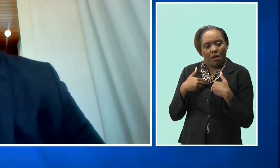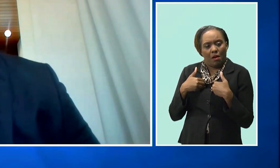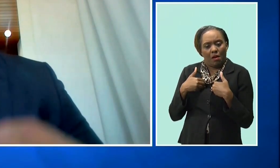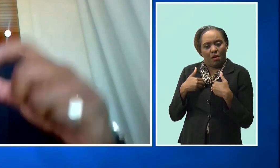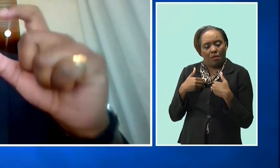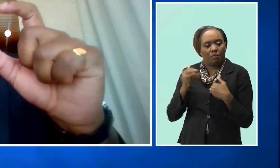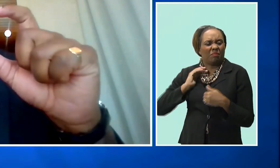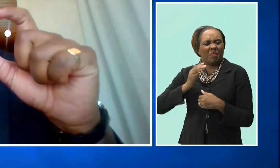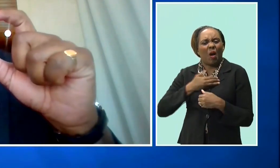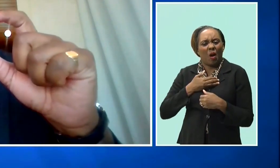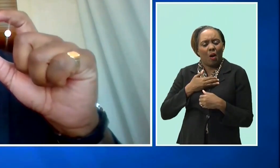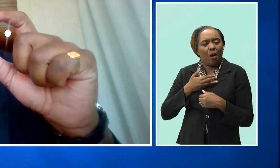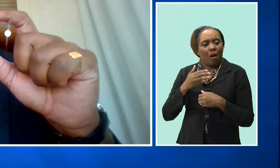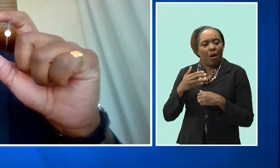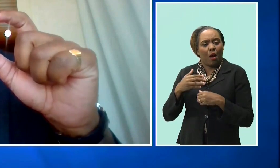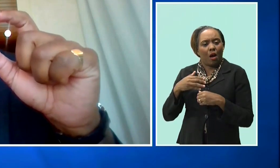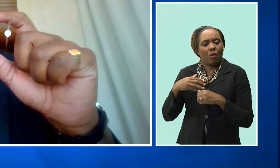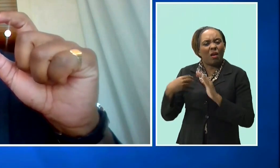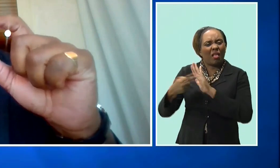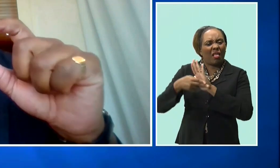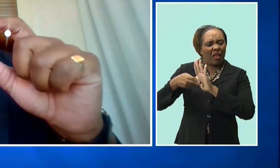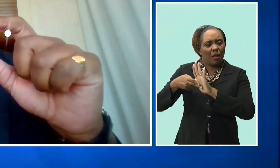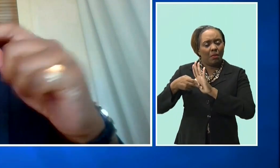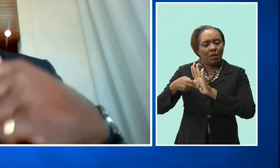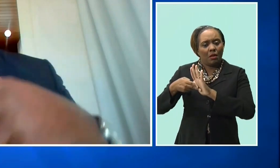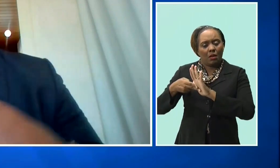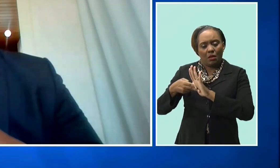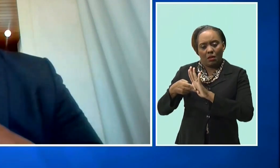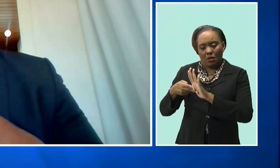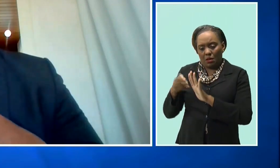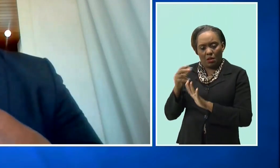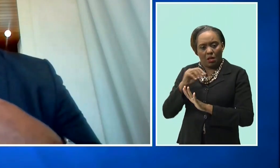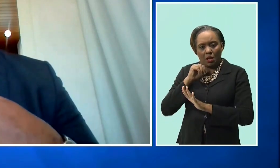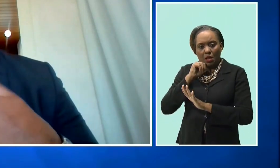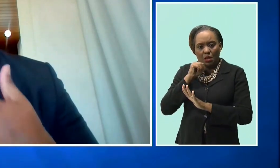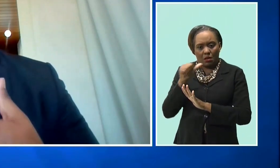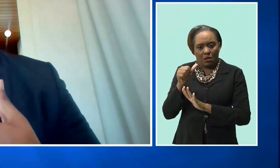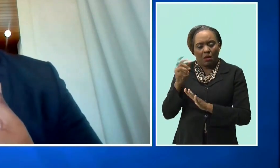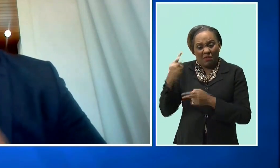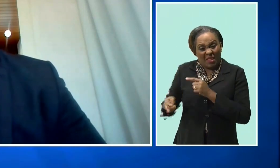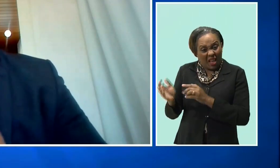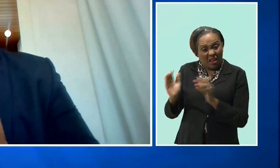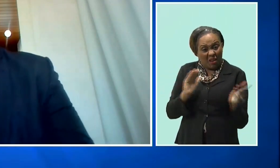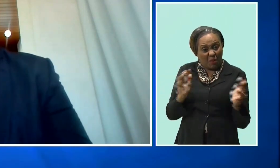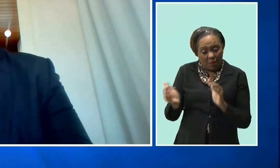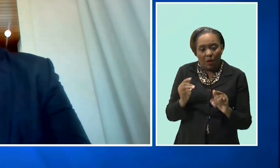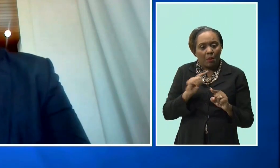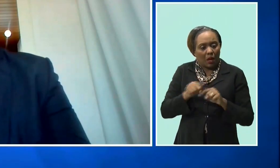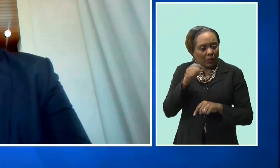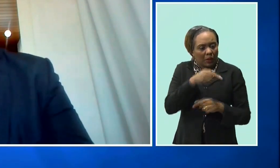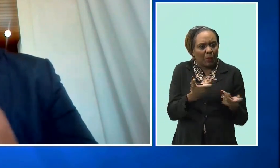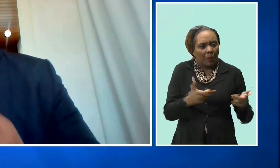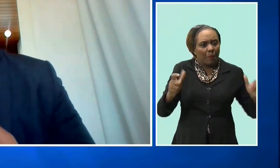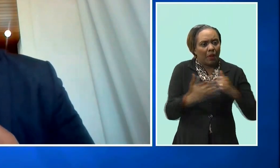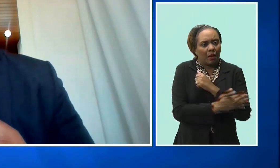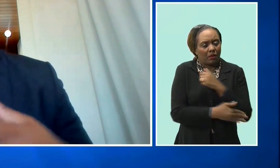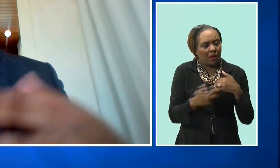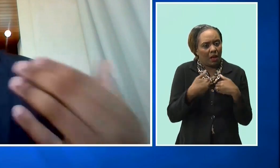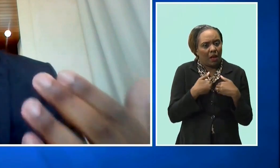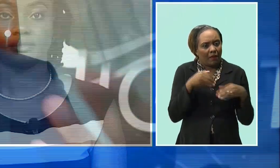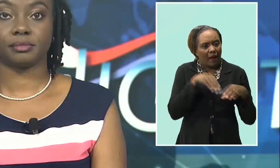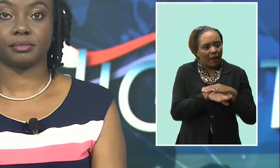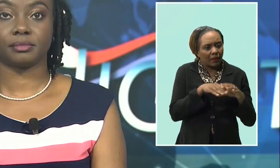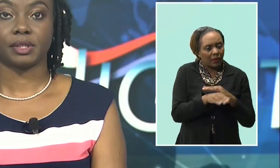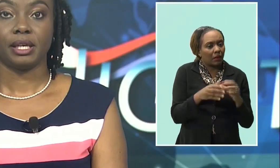population size, they're either considered middle income or low income. But they have access to that finance when we don't.